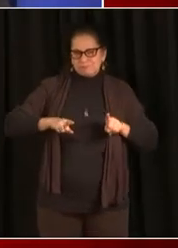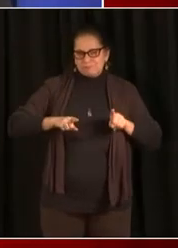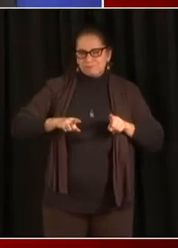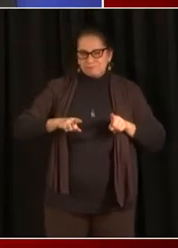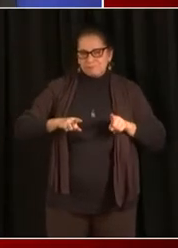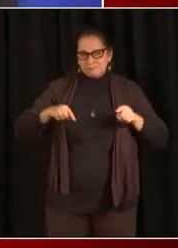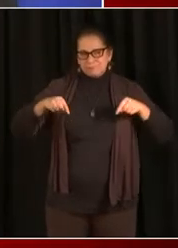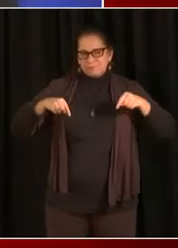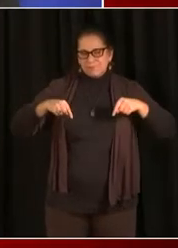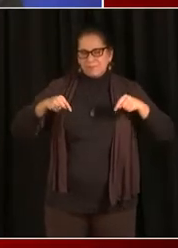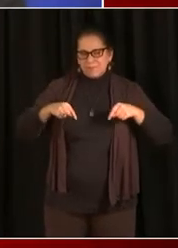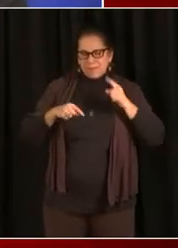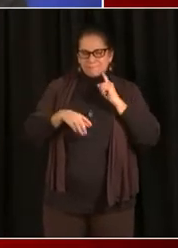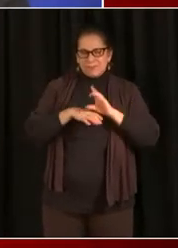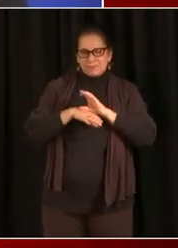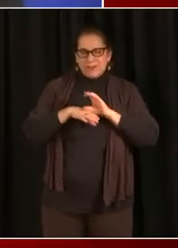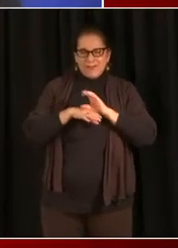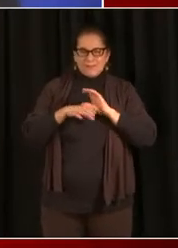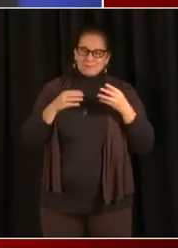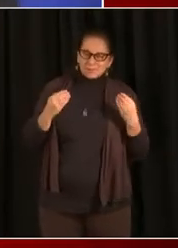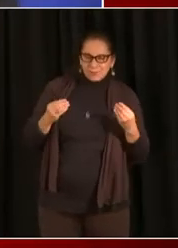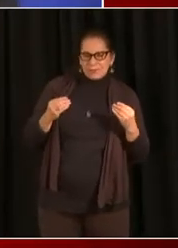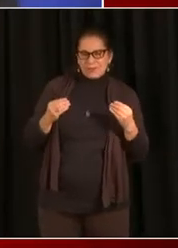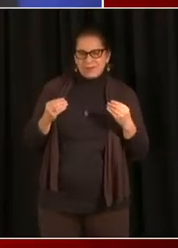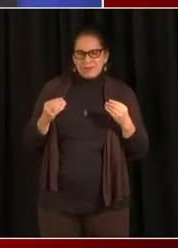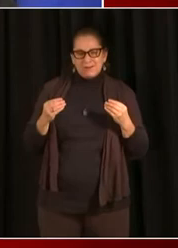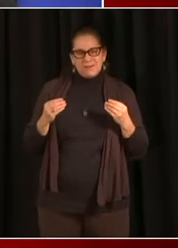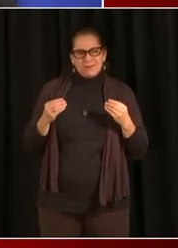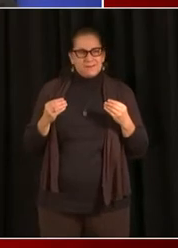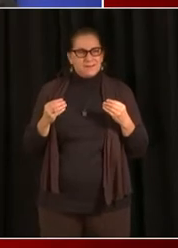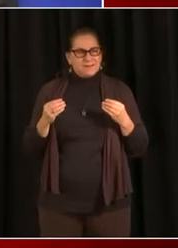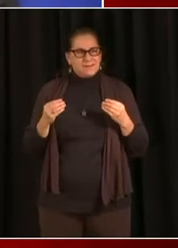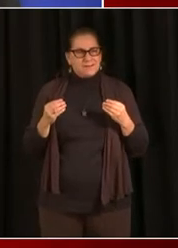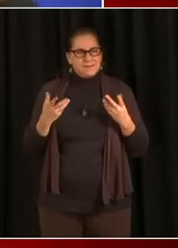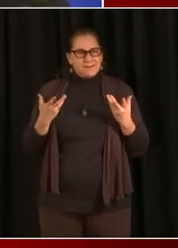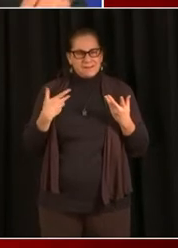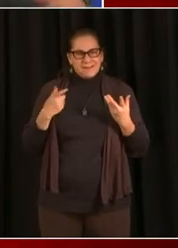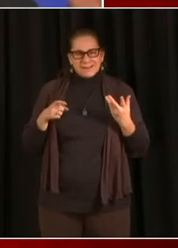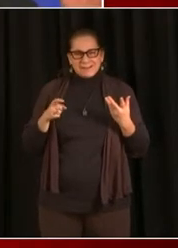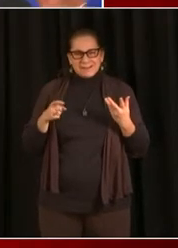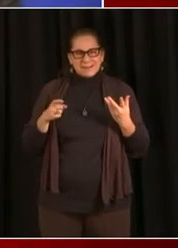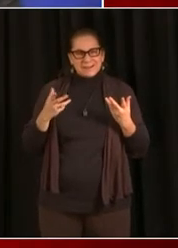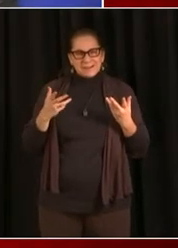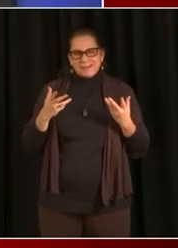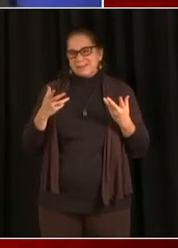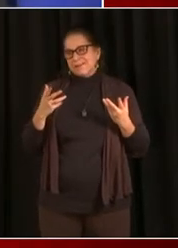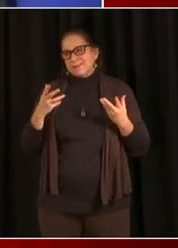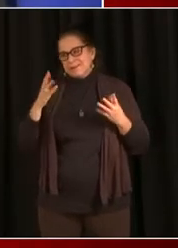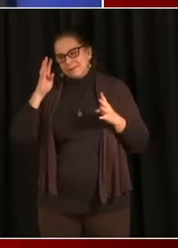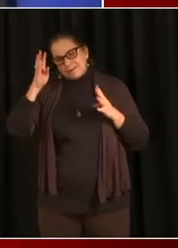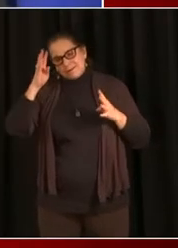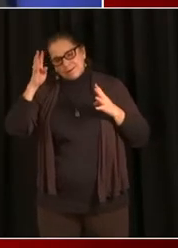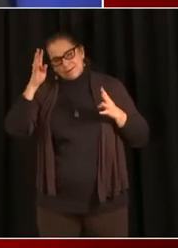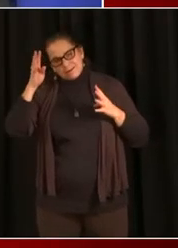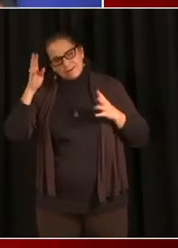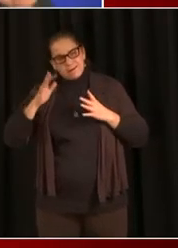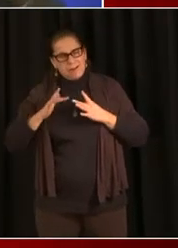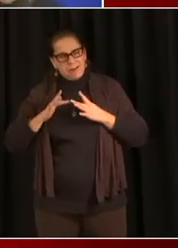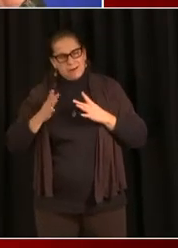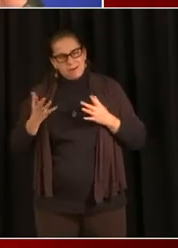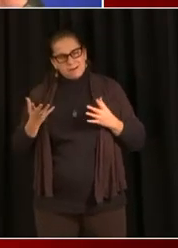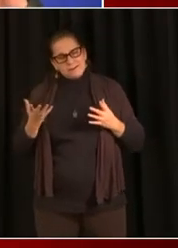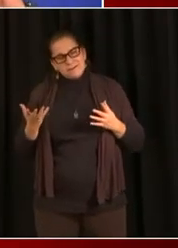clients. And that is because La Cosecha is not just in a space, regular space, no. La